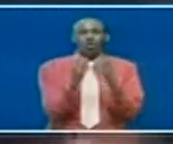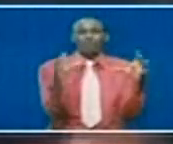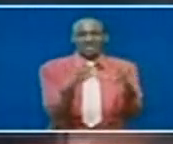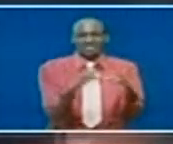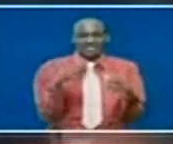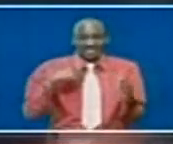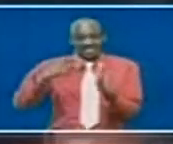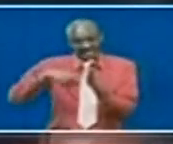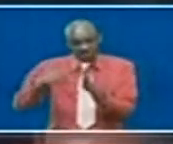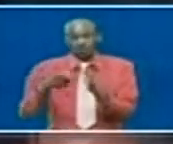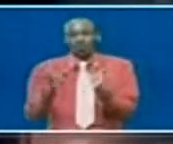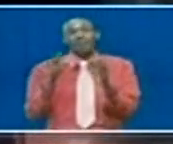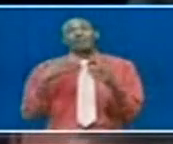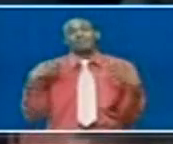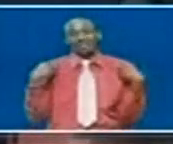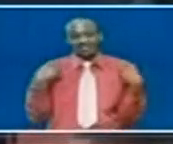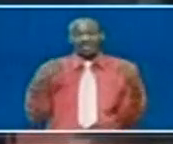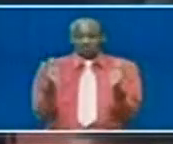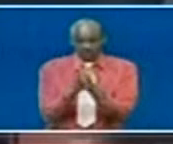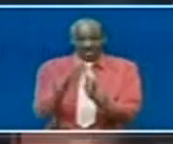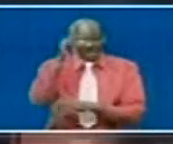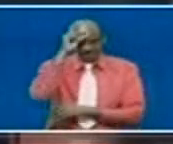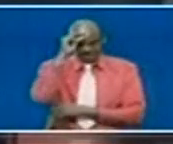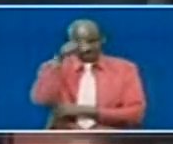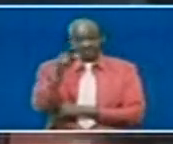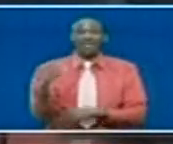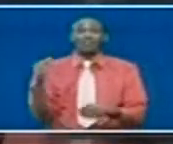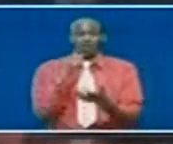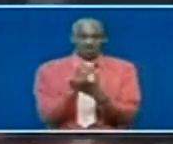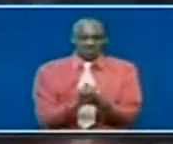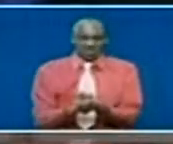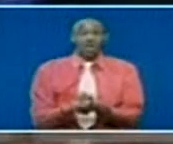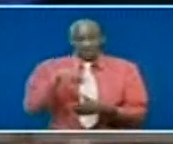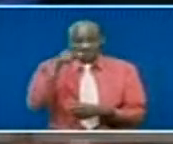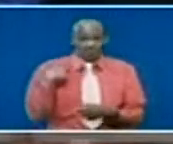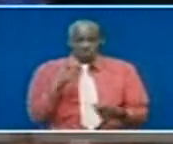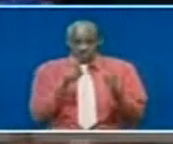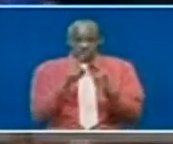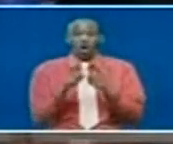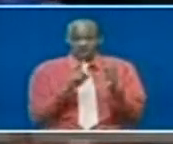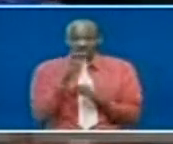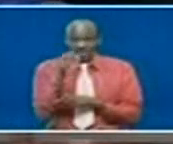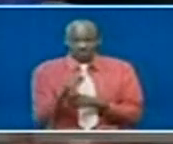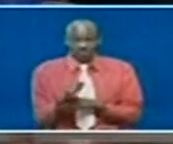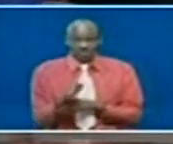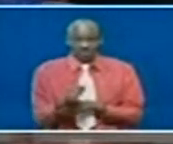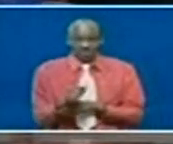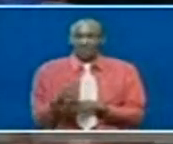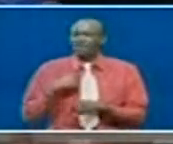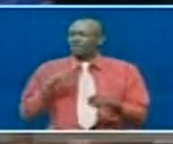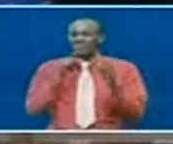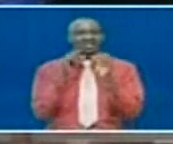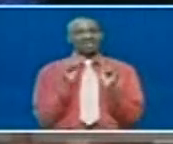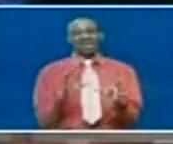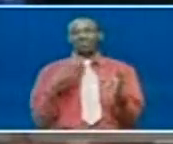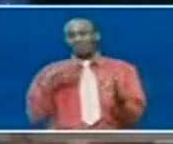in industrial relations practice with the government and employers. Do you think you're a threat, though? Are you a threat? Because, you know, I'm not a threat